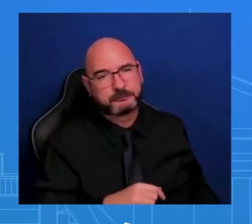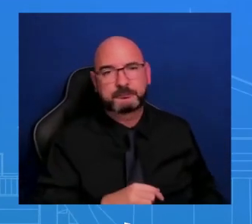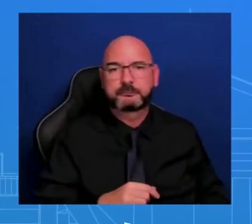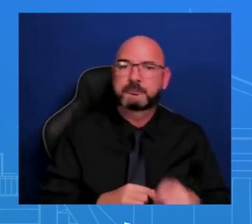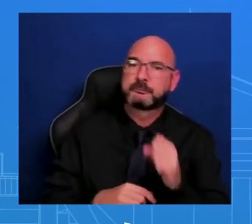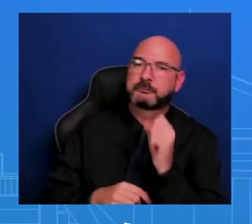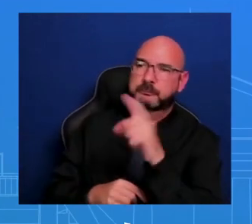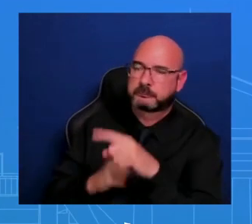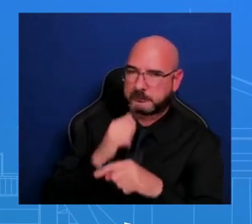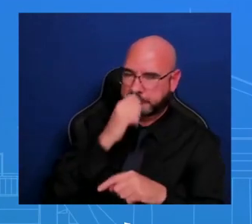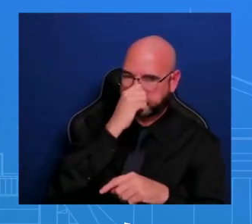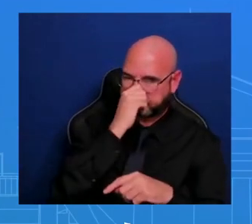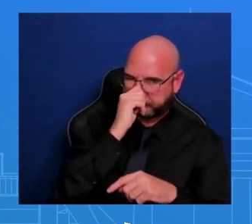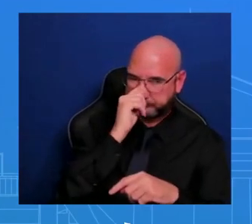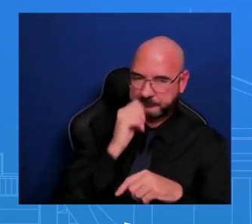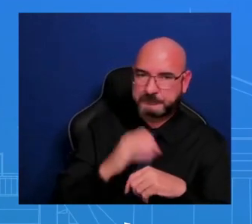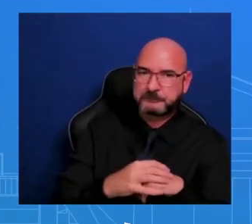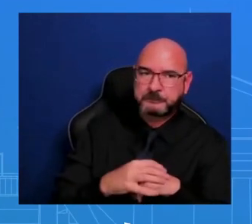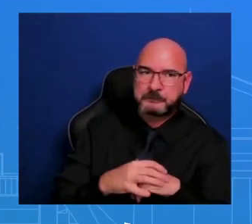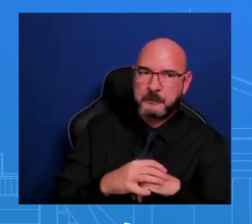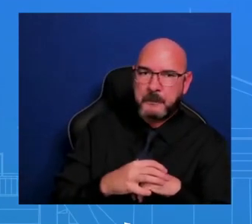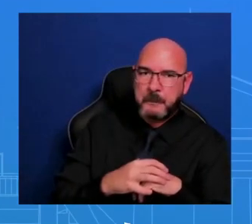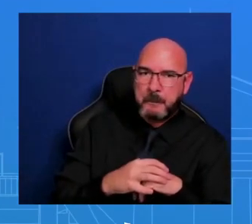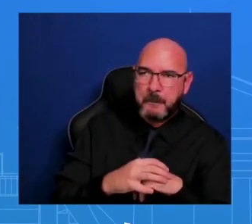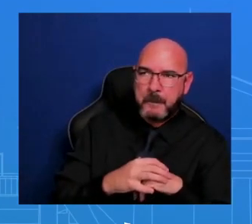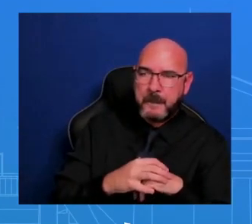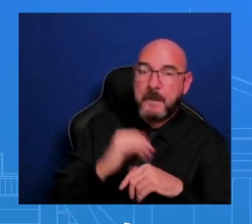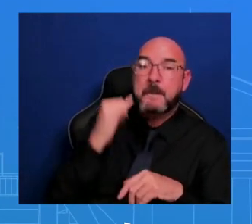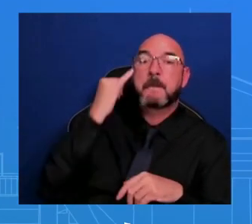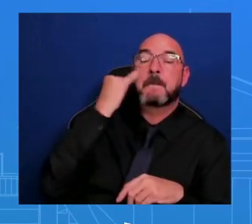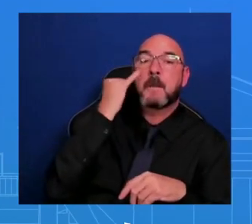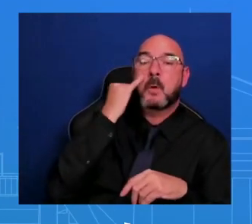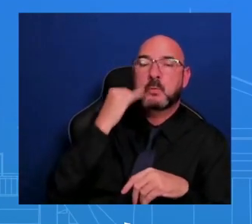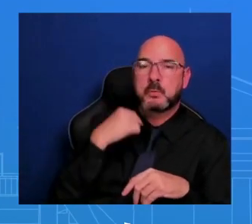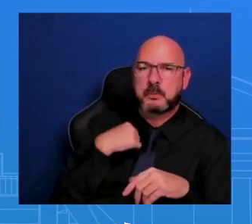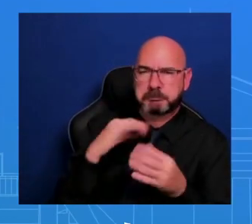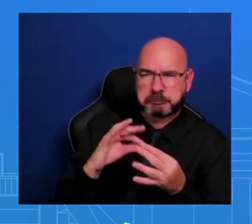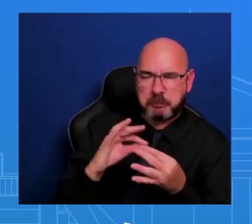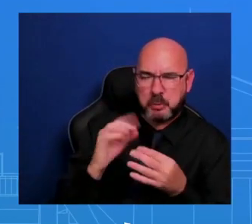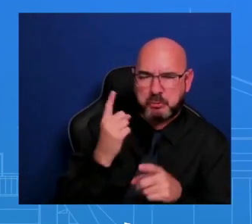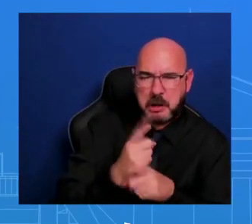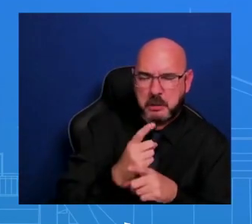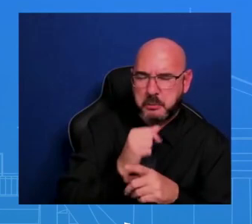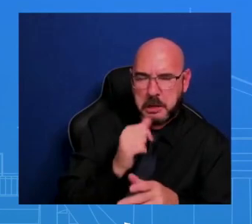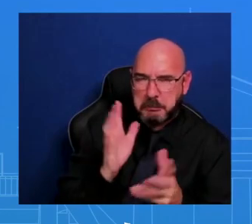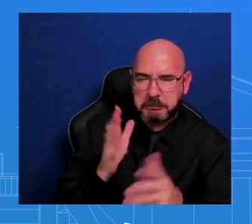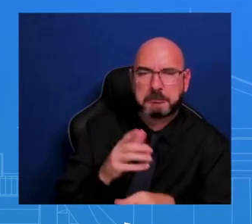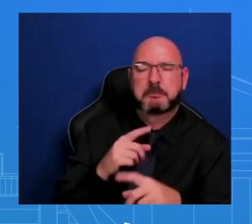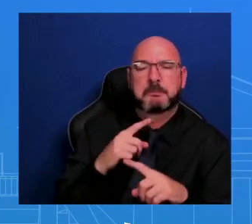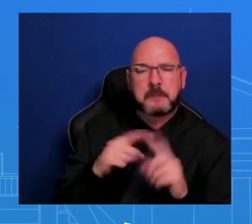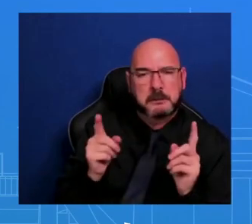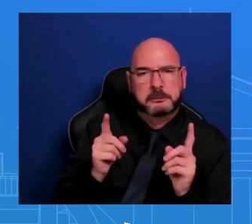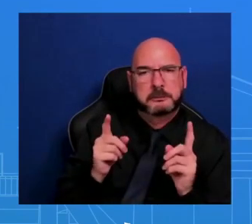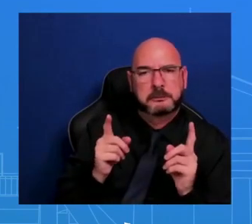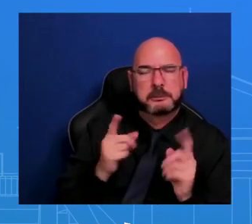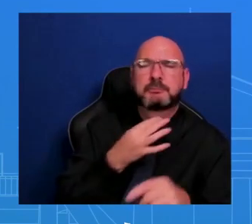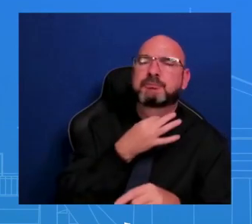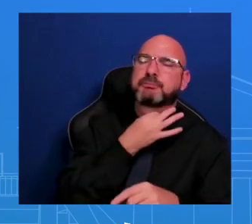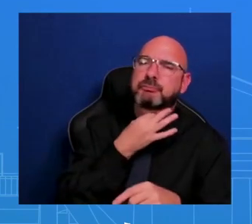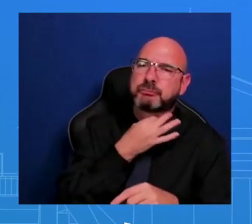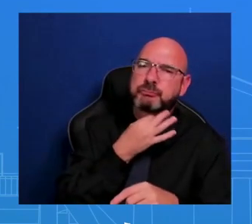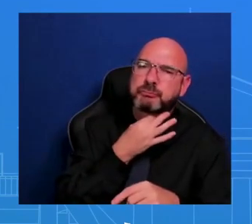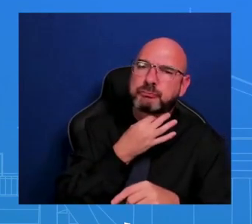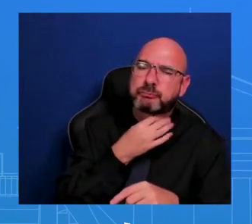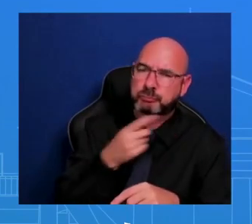setting aside whether that 700 figure is correct or not, I'm wondering if the administration is having concerns that the Israeli